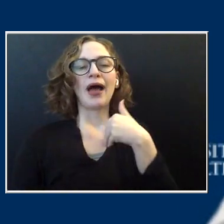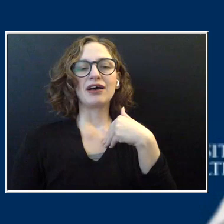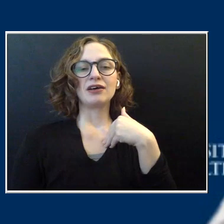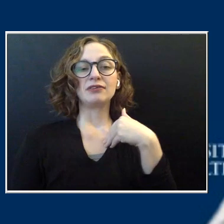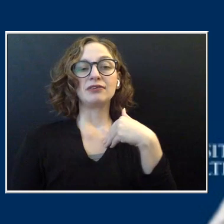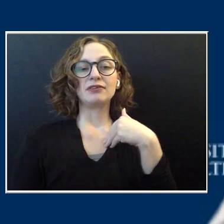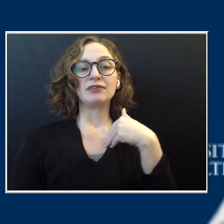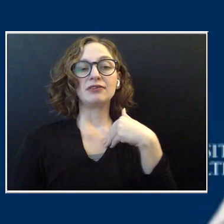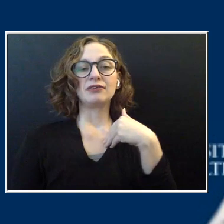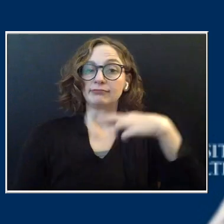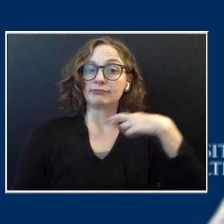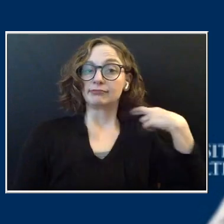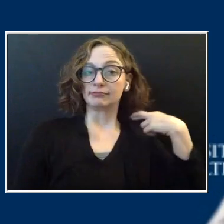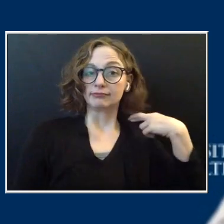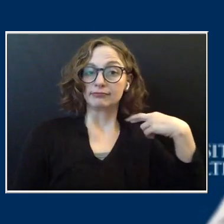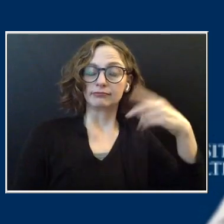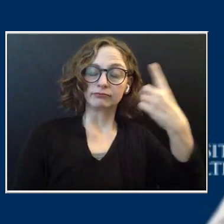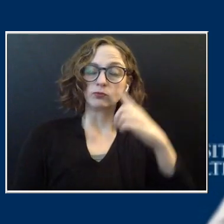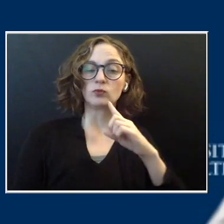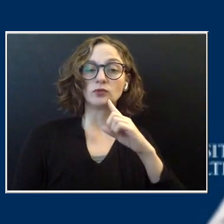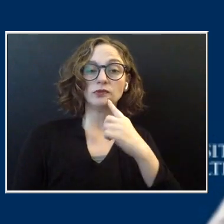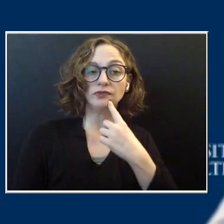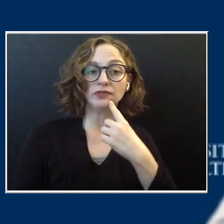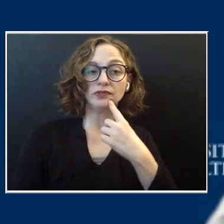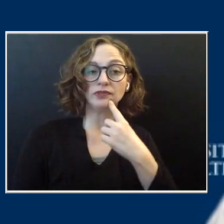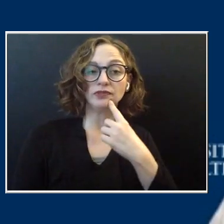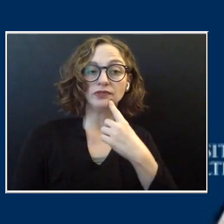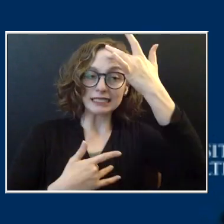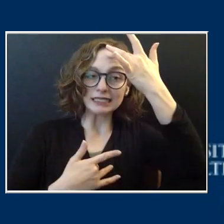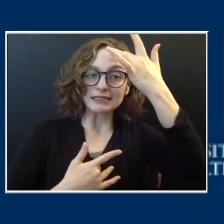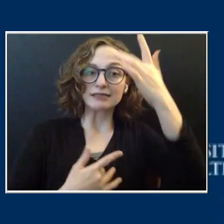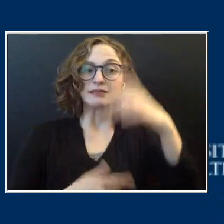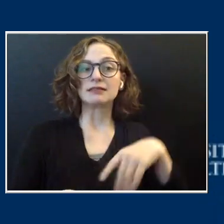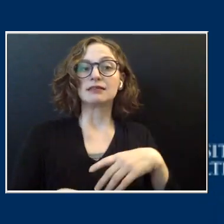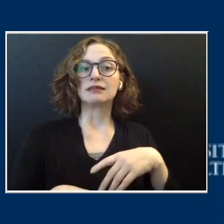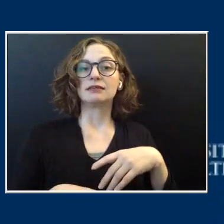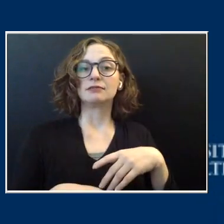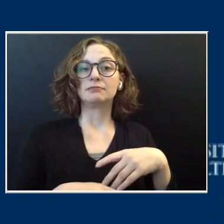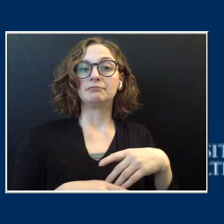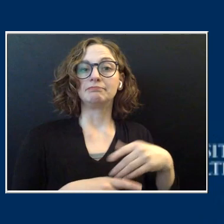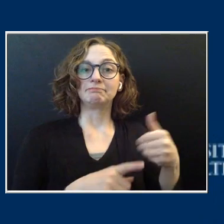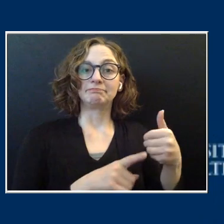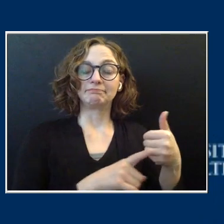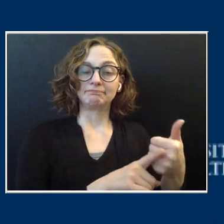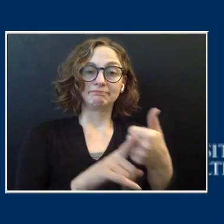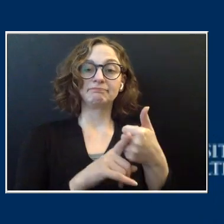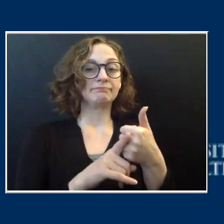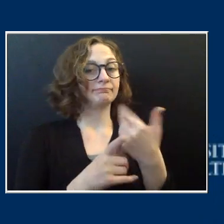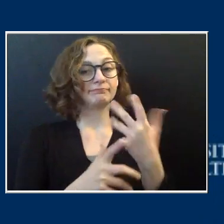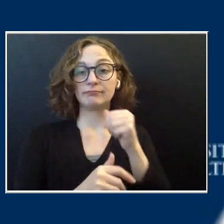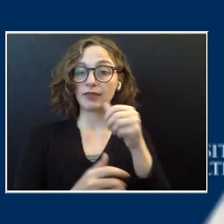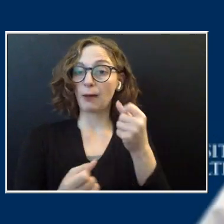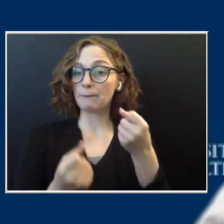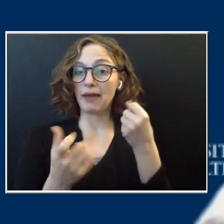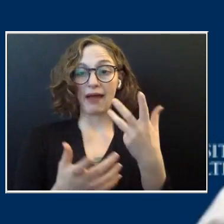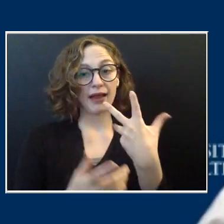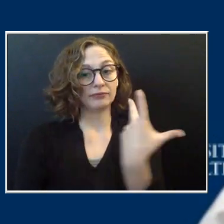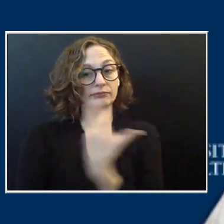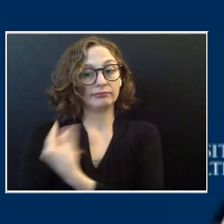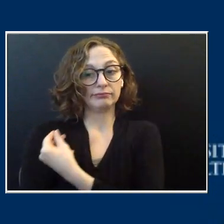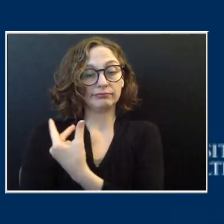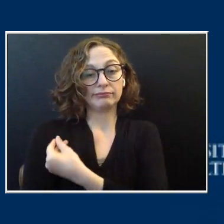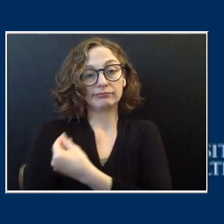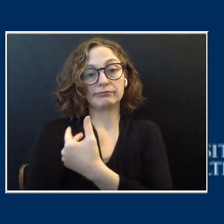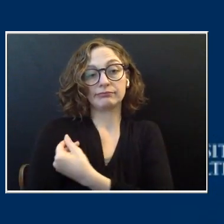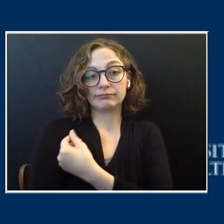disease and hospitalization, still have very low uptake of these vaccines, which we know can